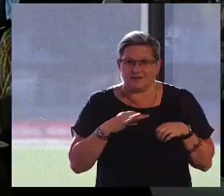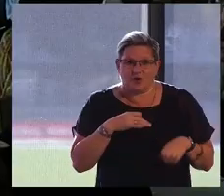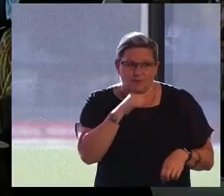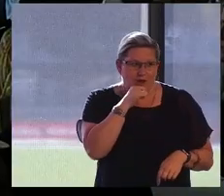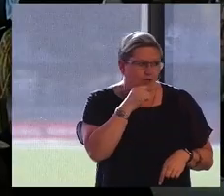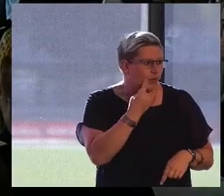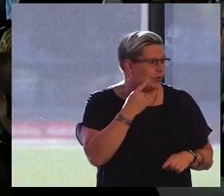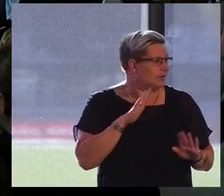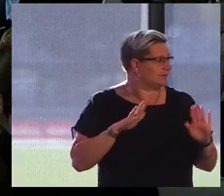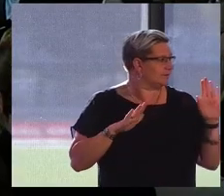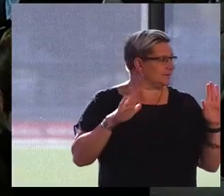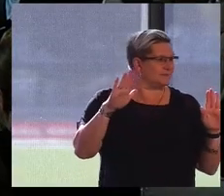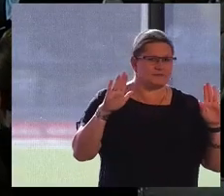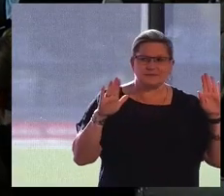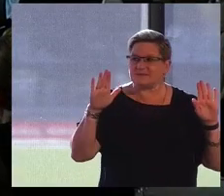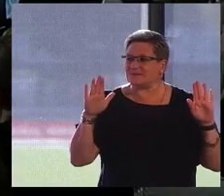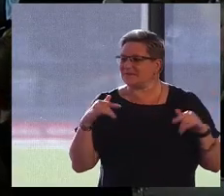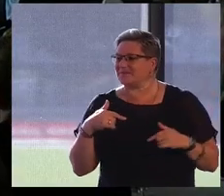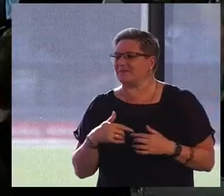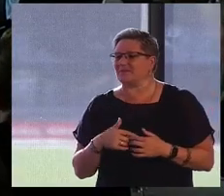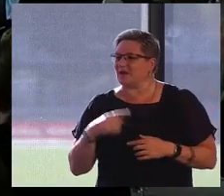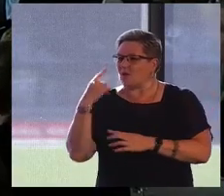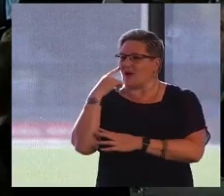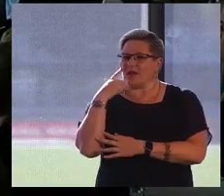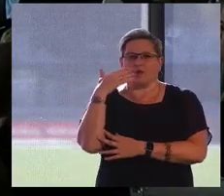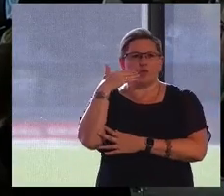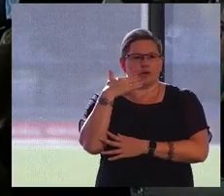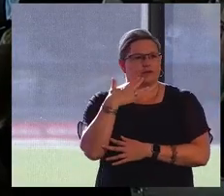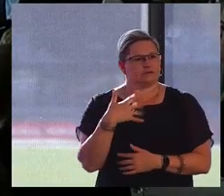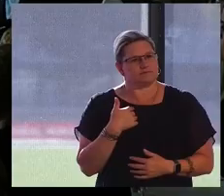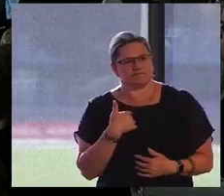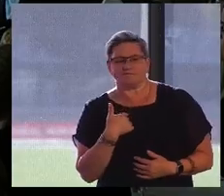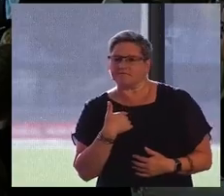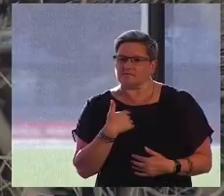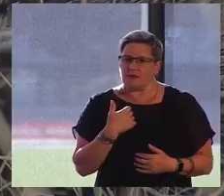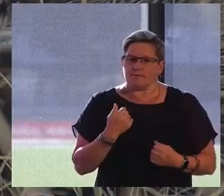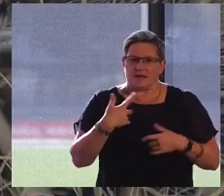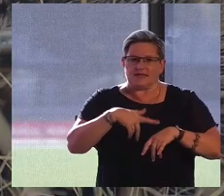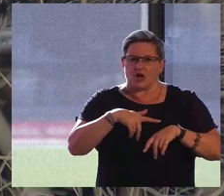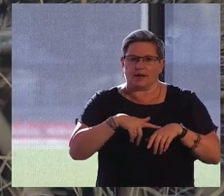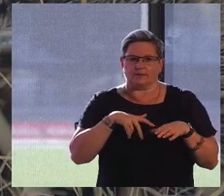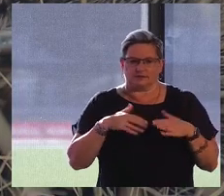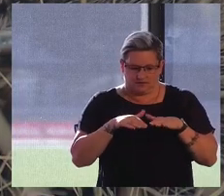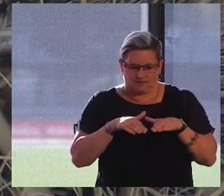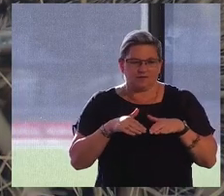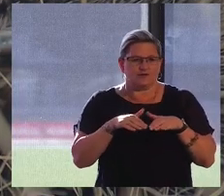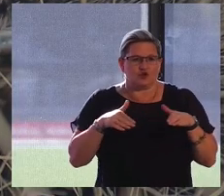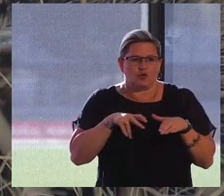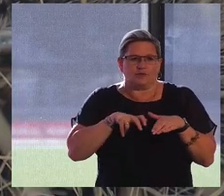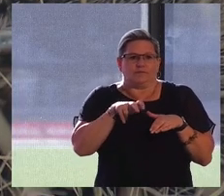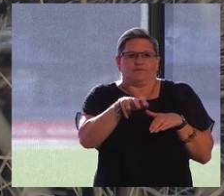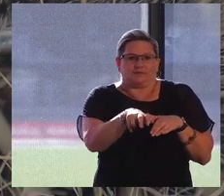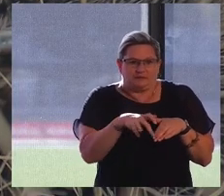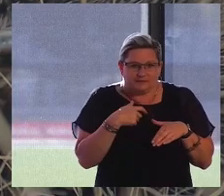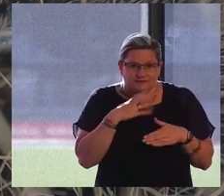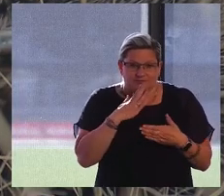us. So I think actually women are really good at getting out of our comfort zones because we do it all the time. But the most high impact work I've